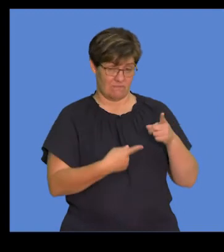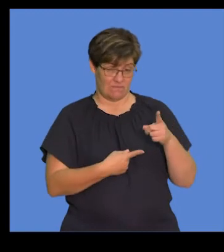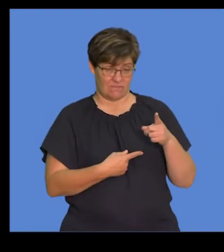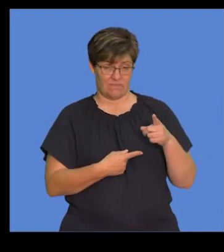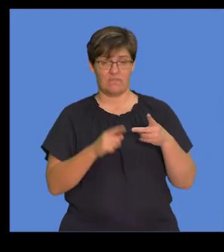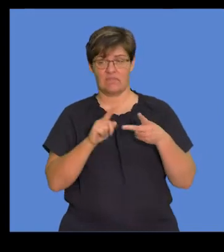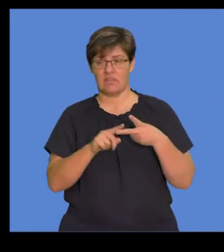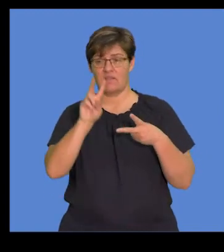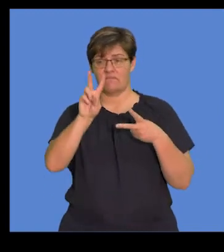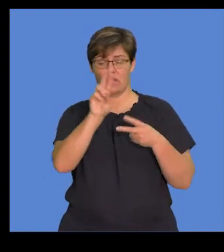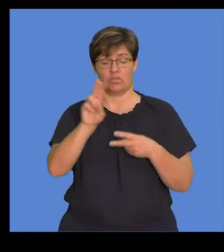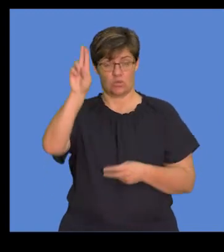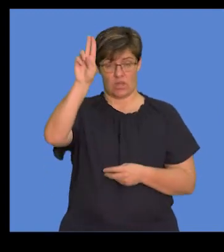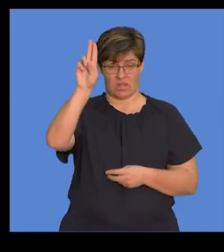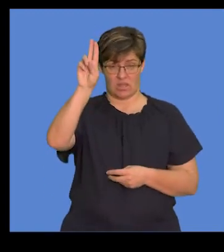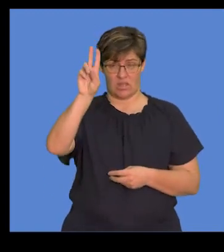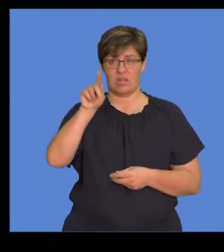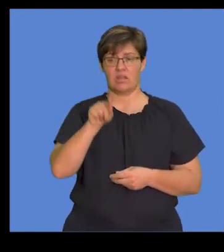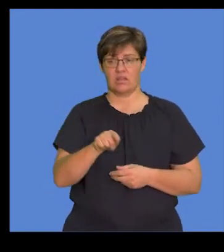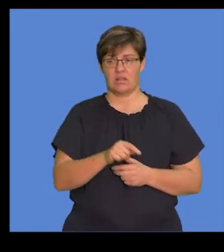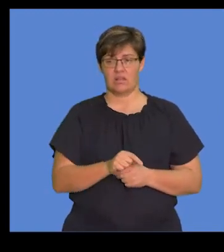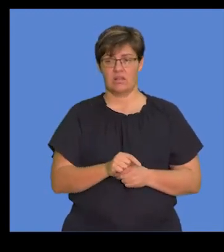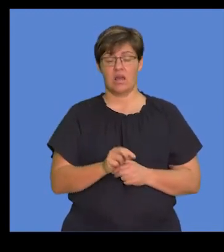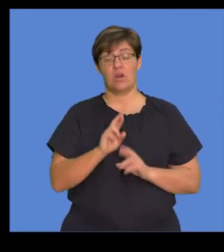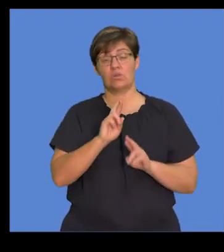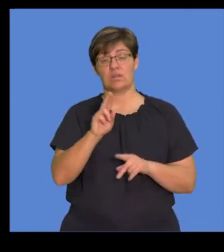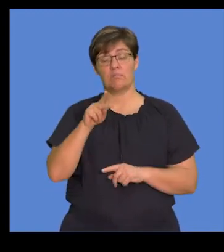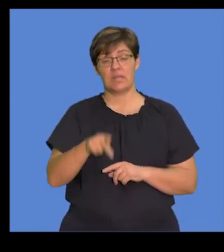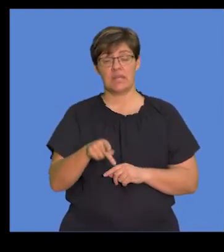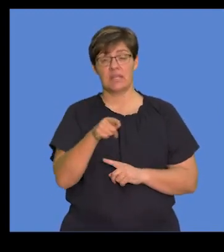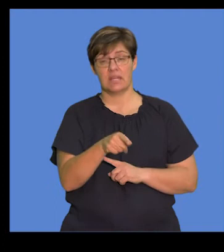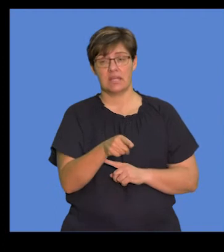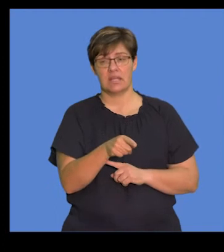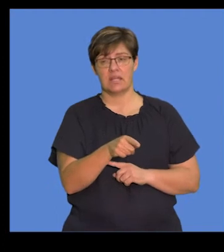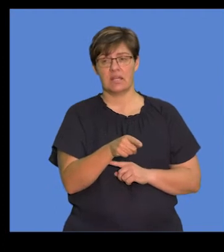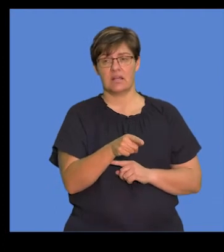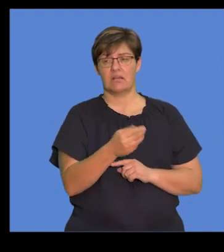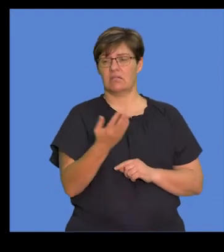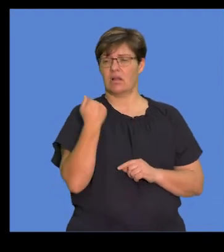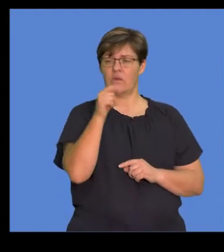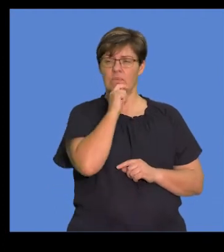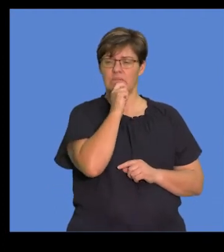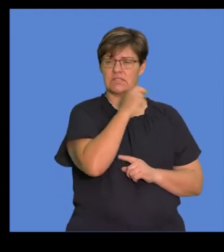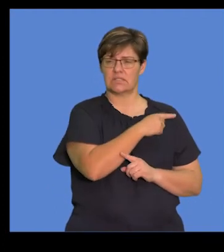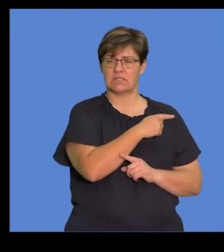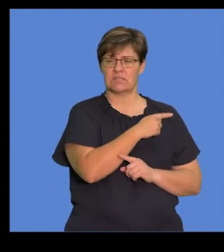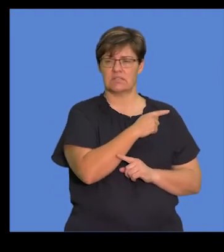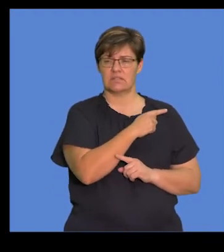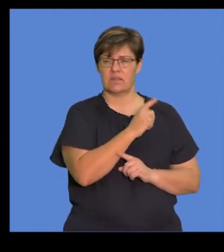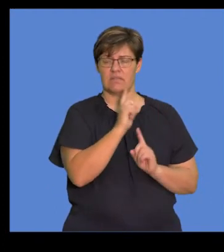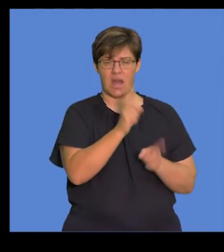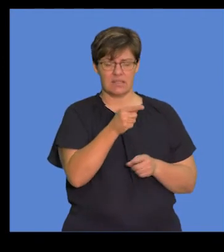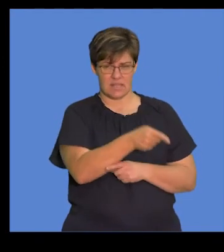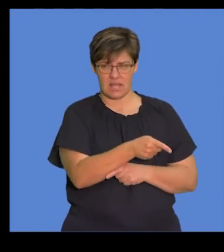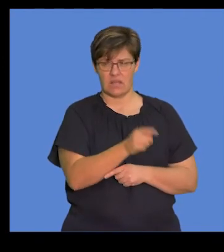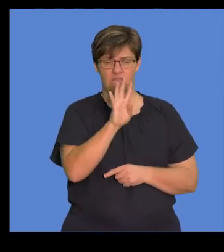given, then V squared, the resistance that we got for those two, we are going to use the